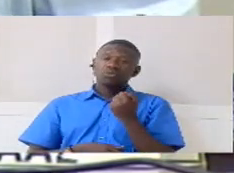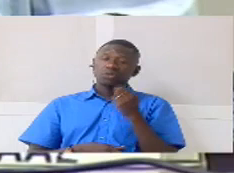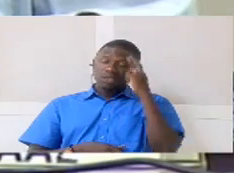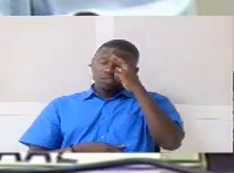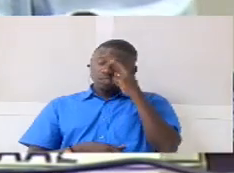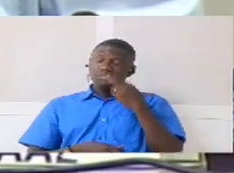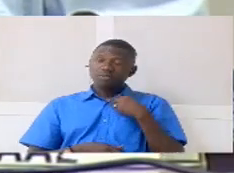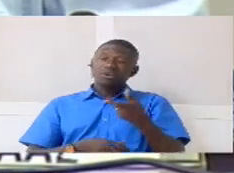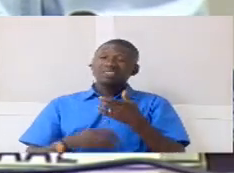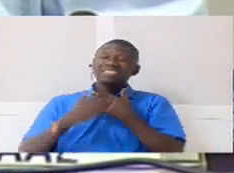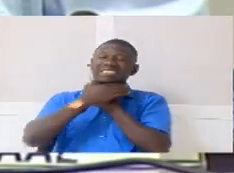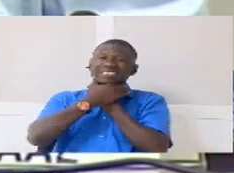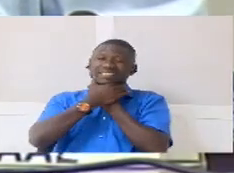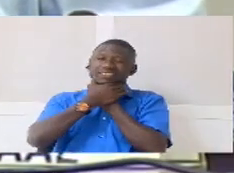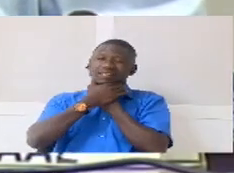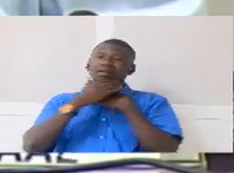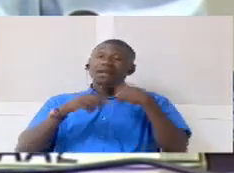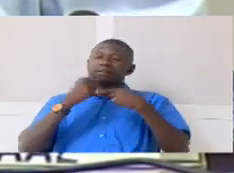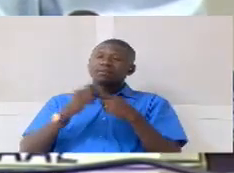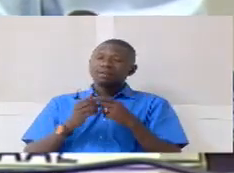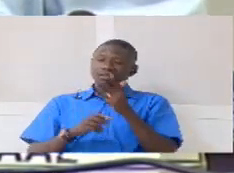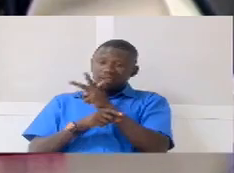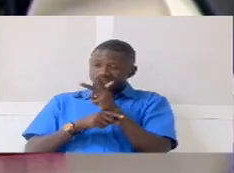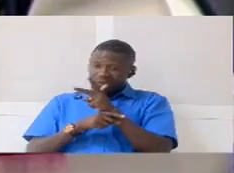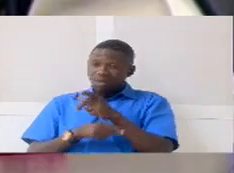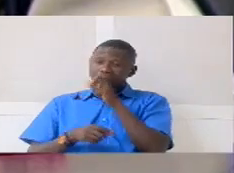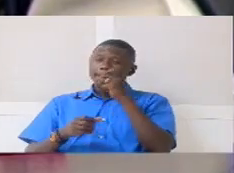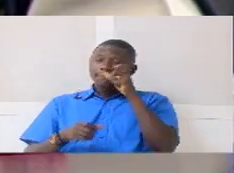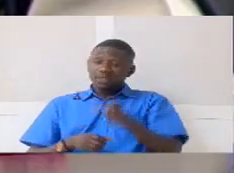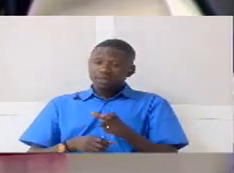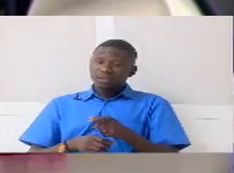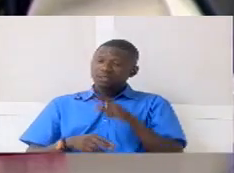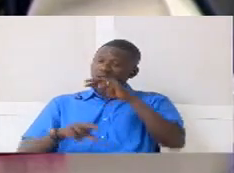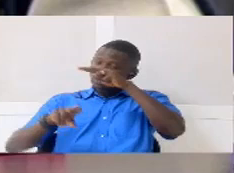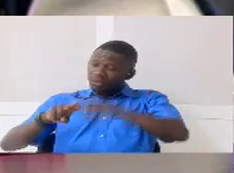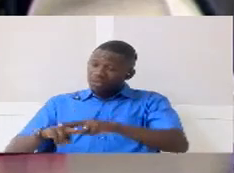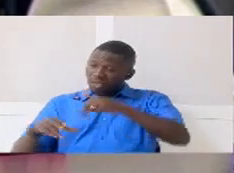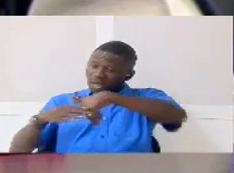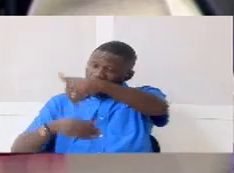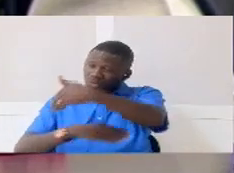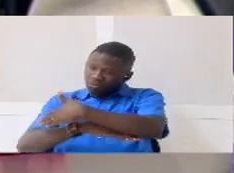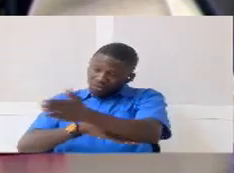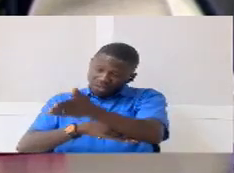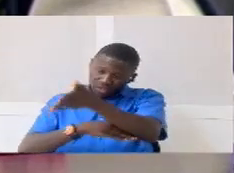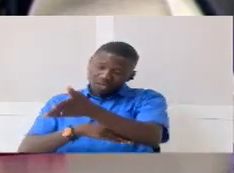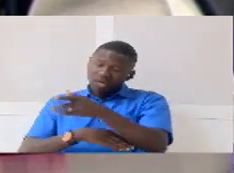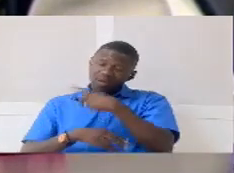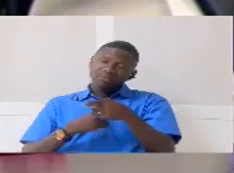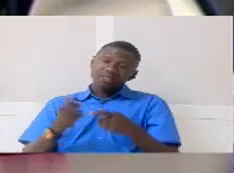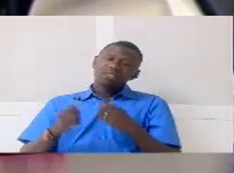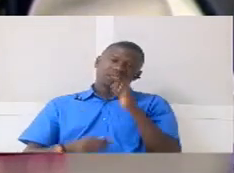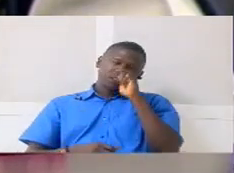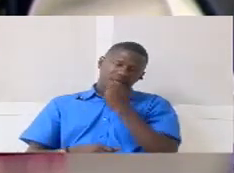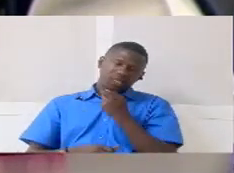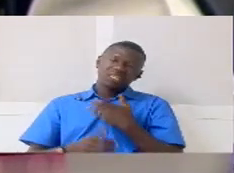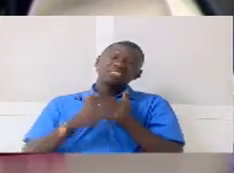outside the hospital room where he was killed. Baba Job. By suffocation and